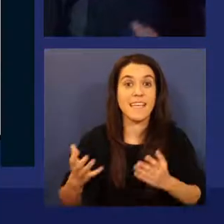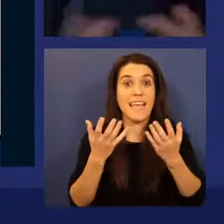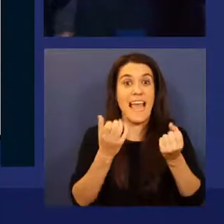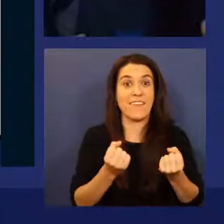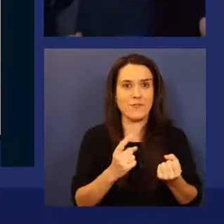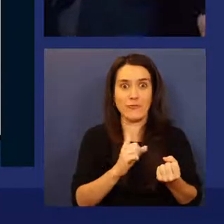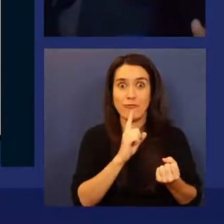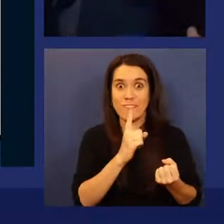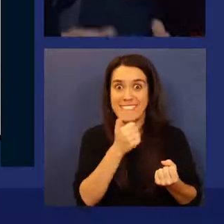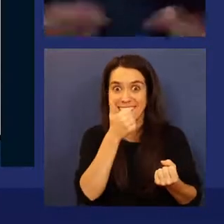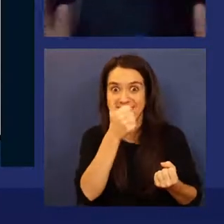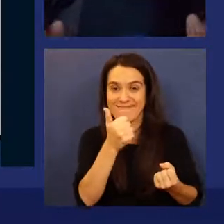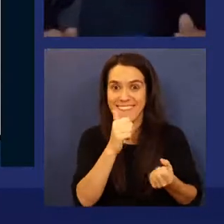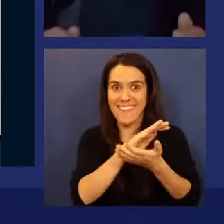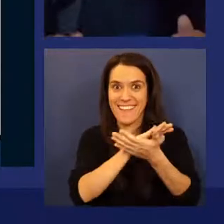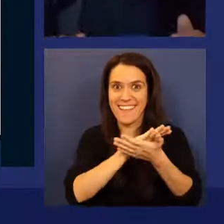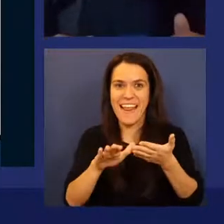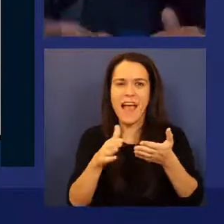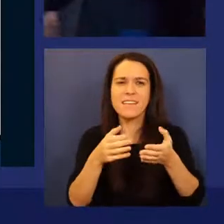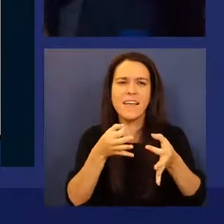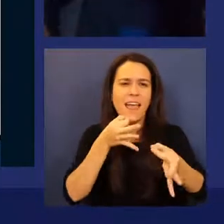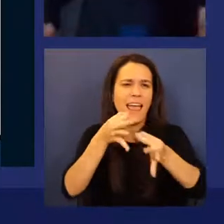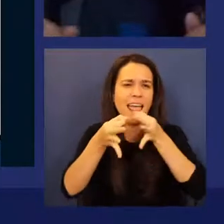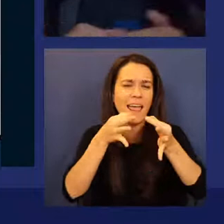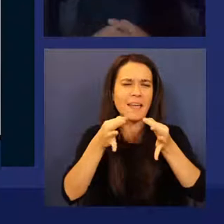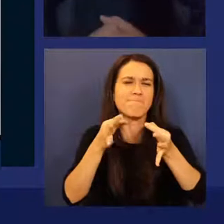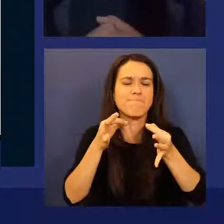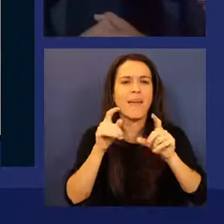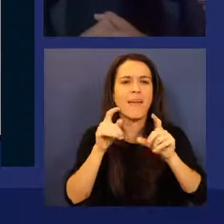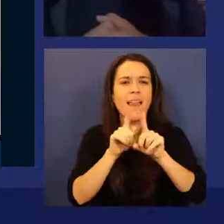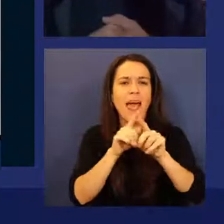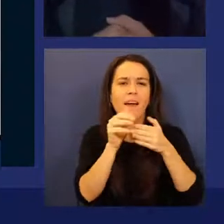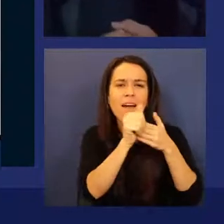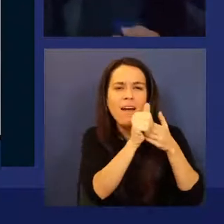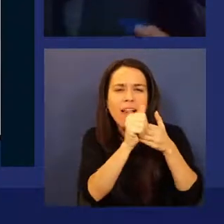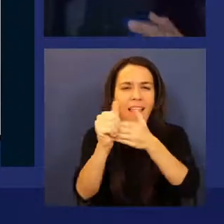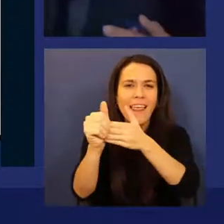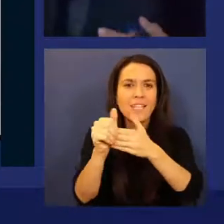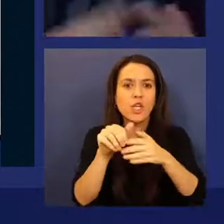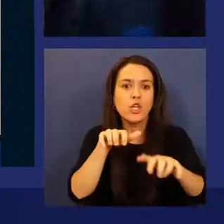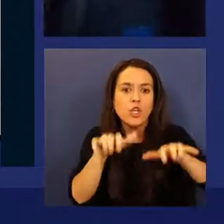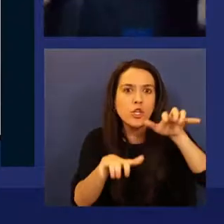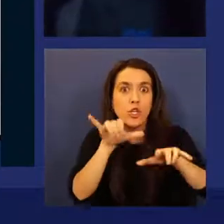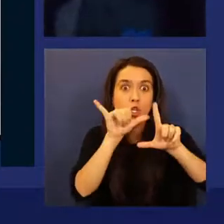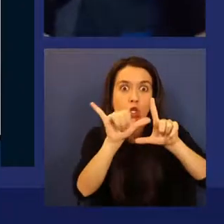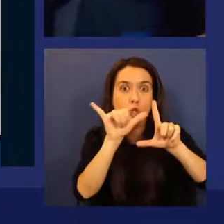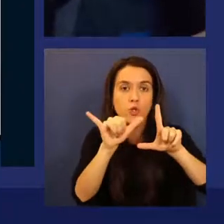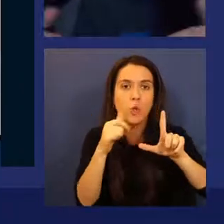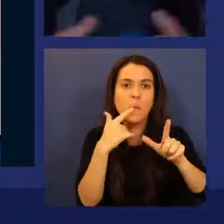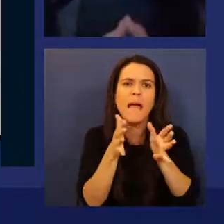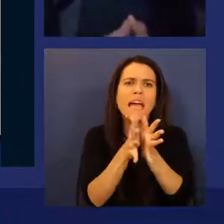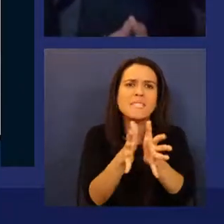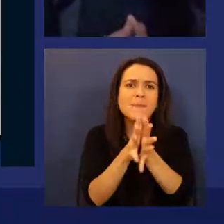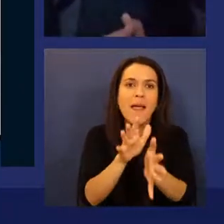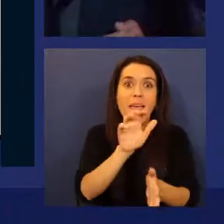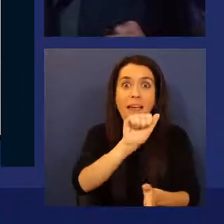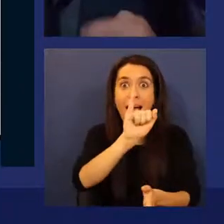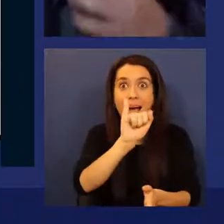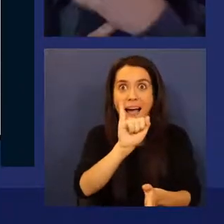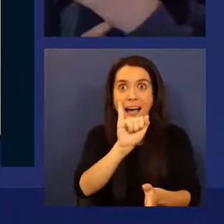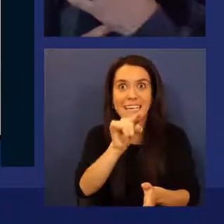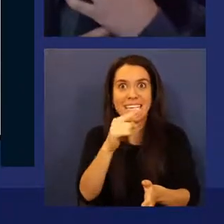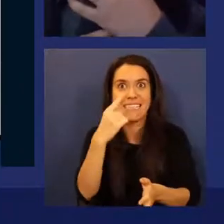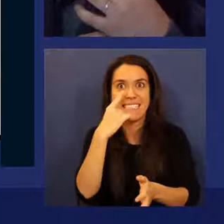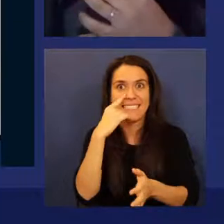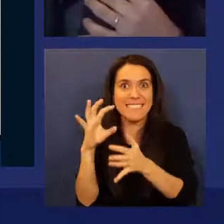AI, Explainable AI. Just Google it or Bing it, and it'll come up. I also put the reference to it at the end of the